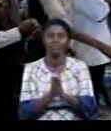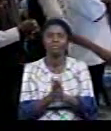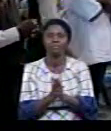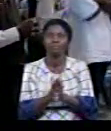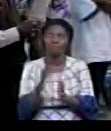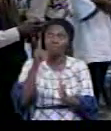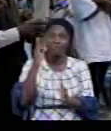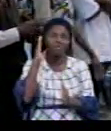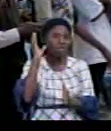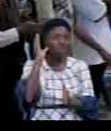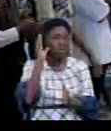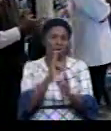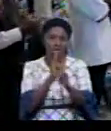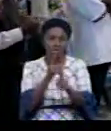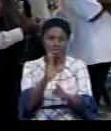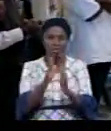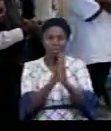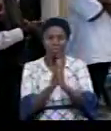He will answer your prayer.